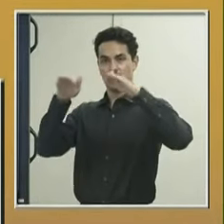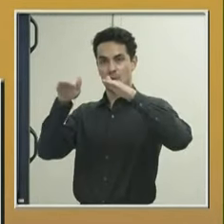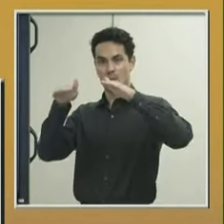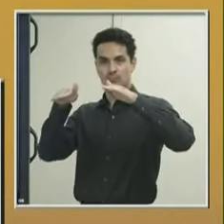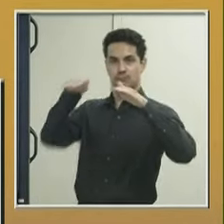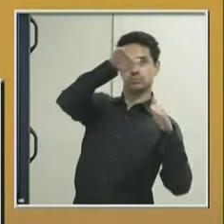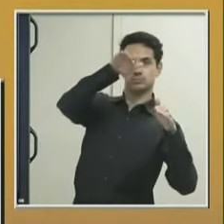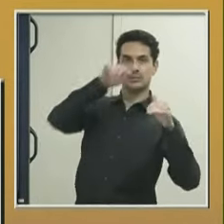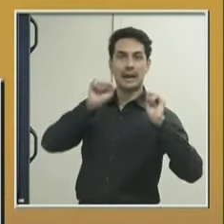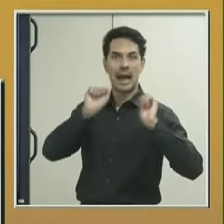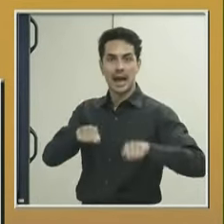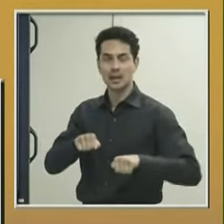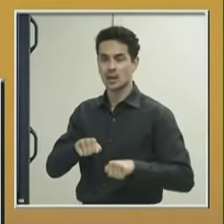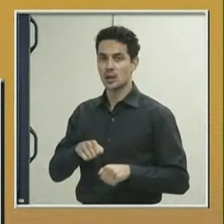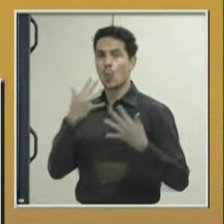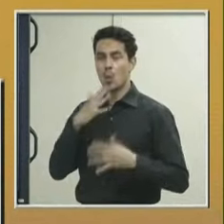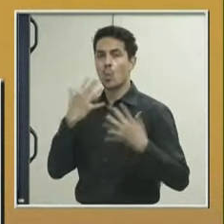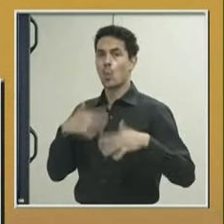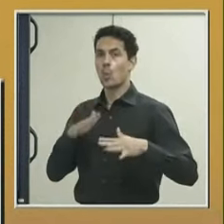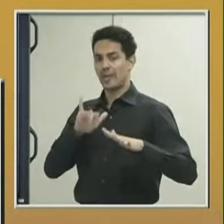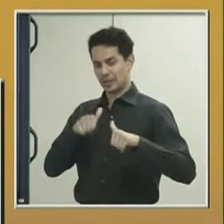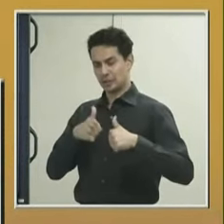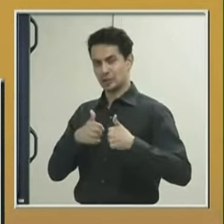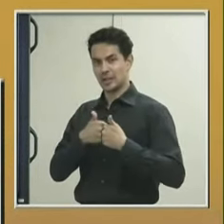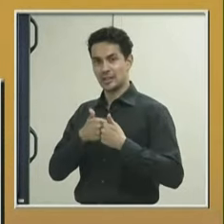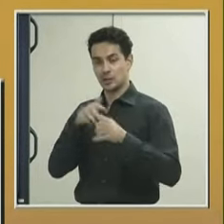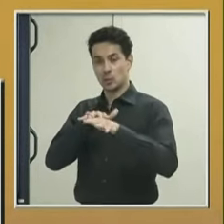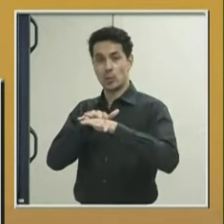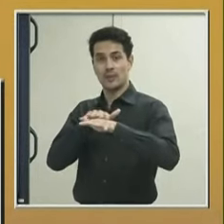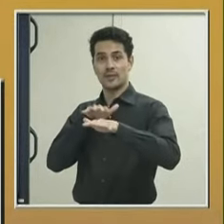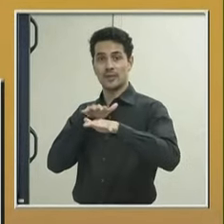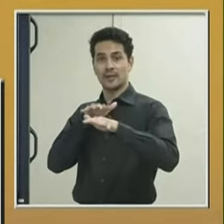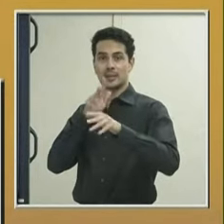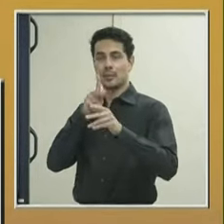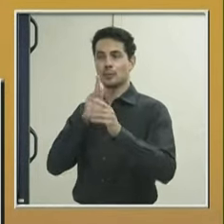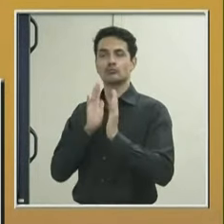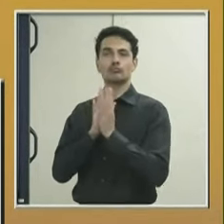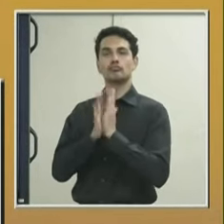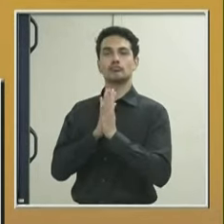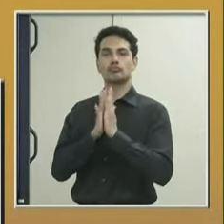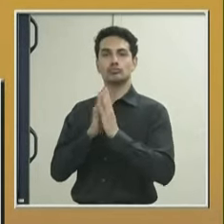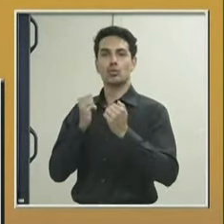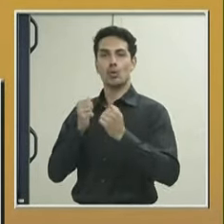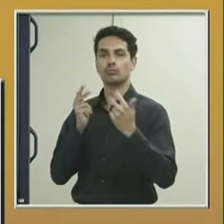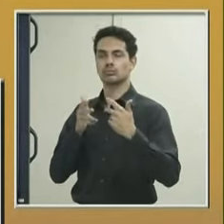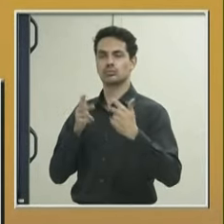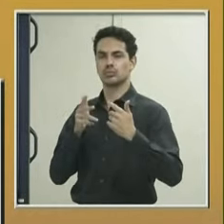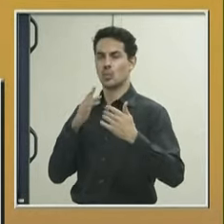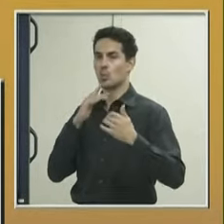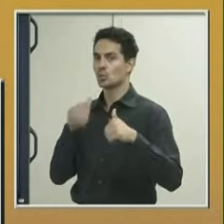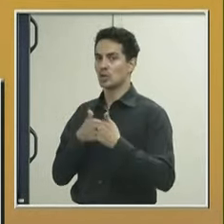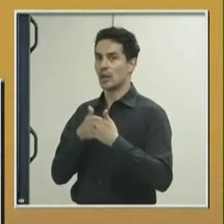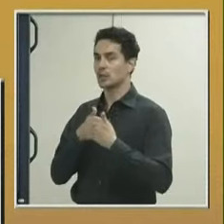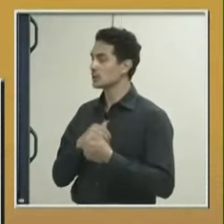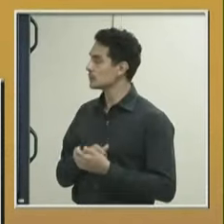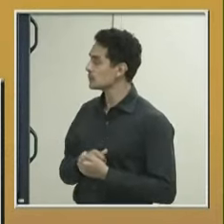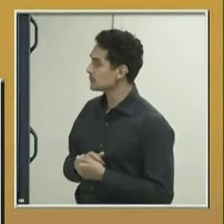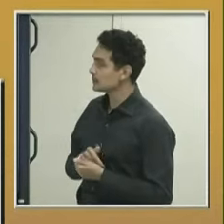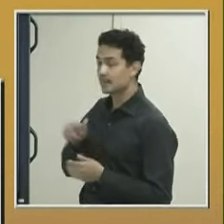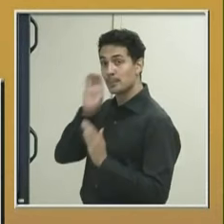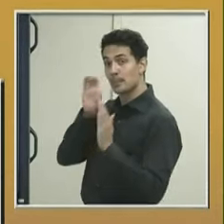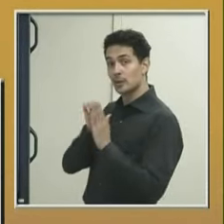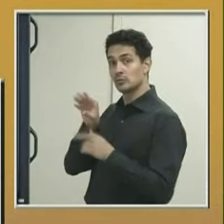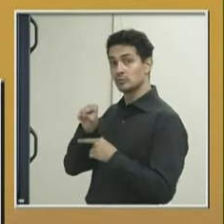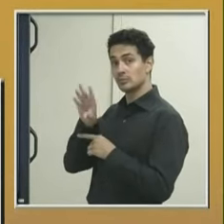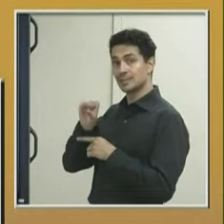created a challenge with the traffic going in and out of Lahaina. This picture here was taken at